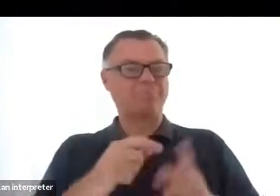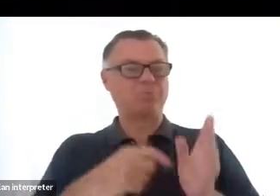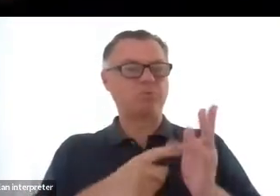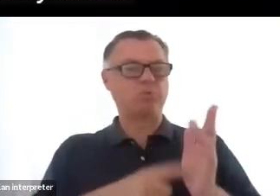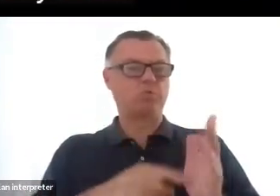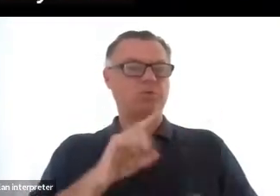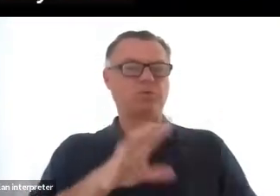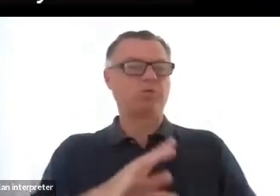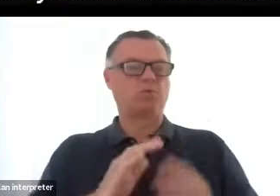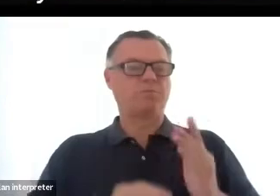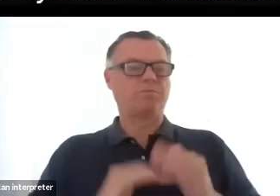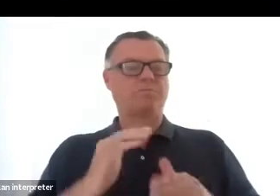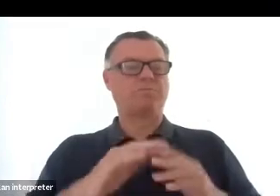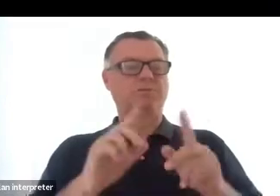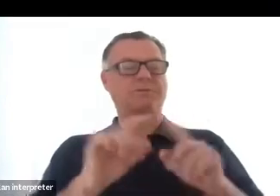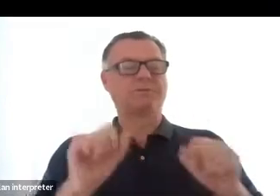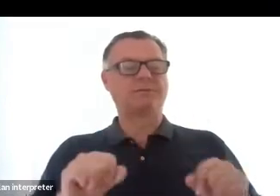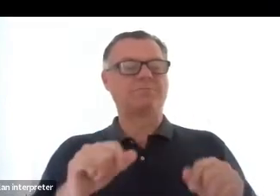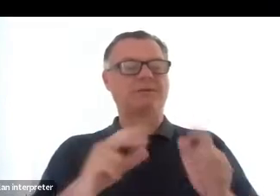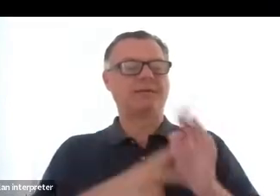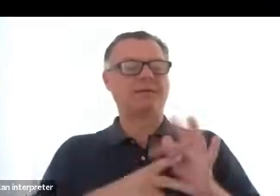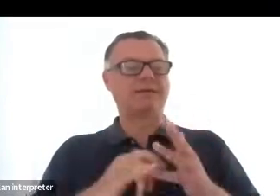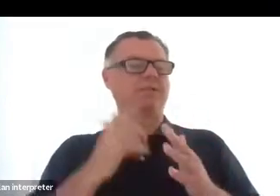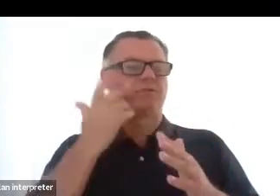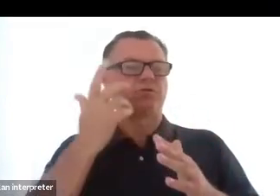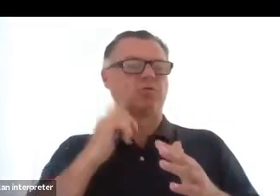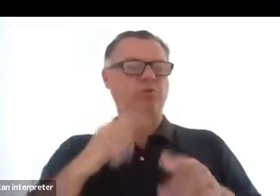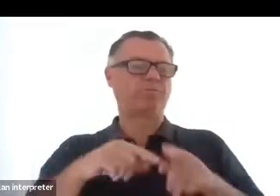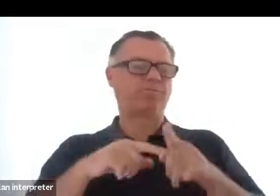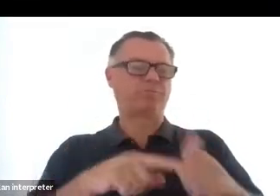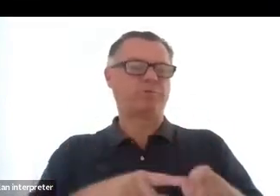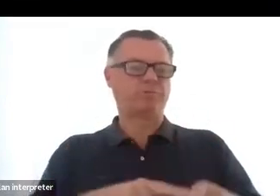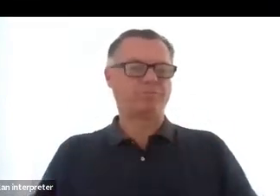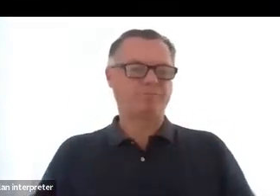we're building the system the sector will run on.